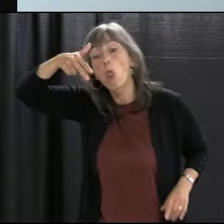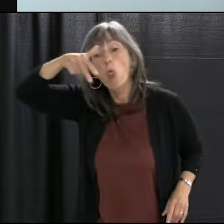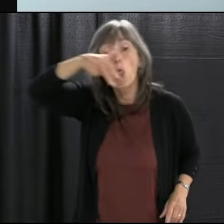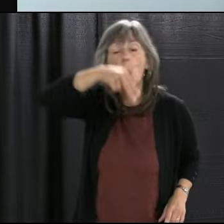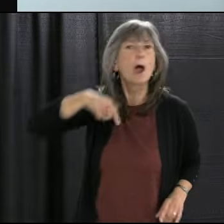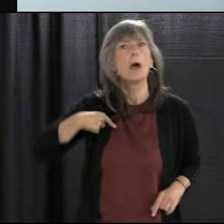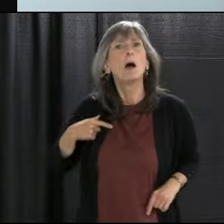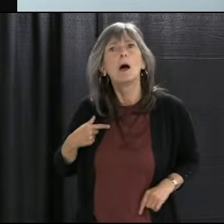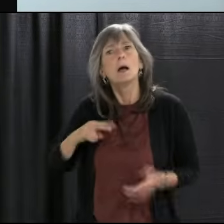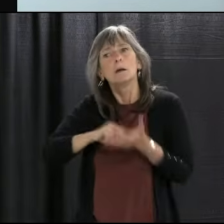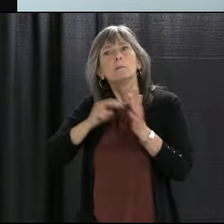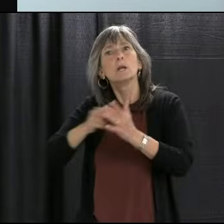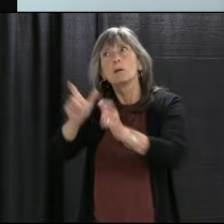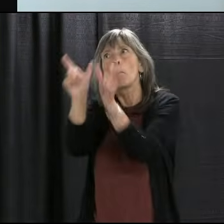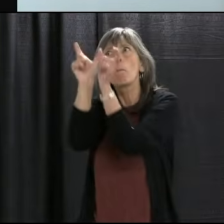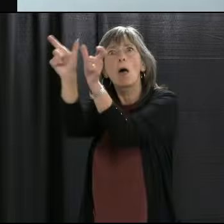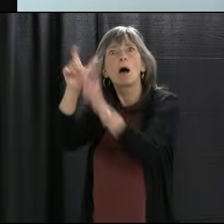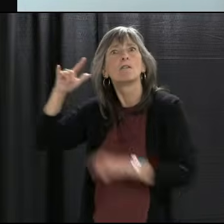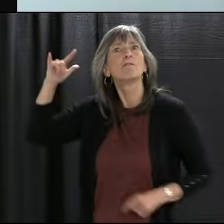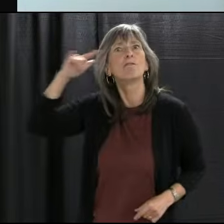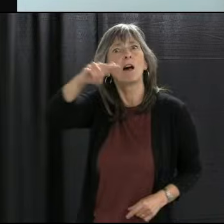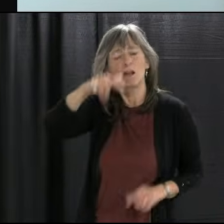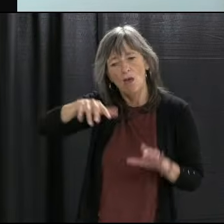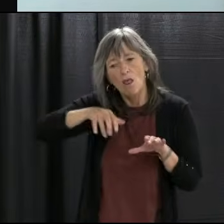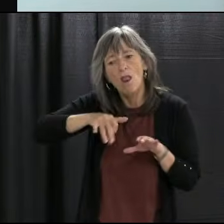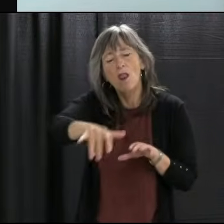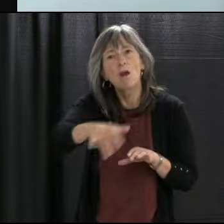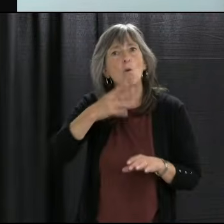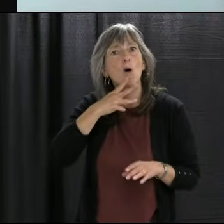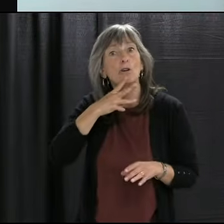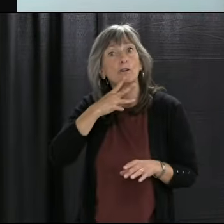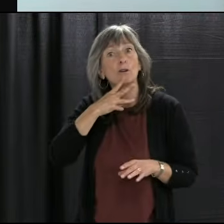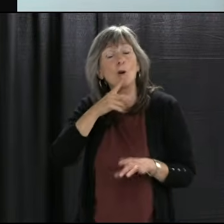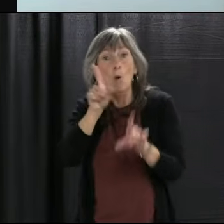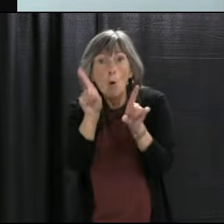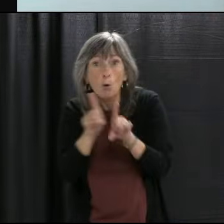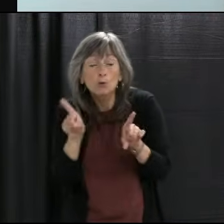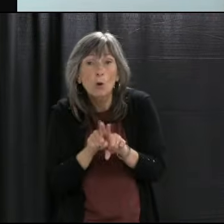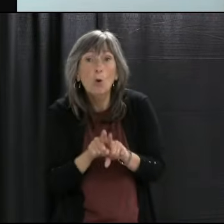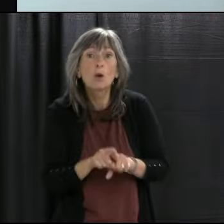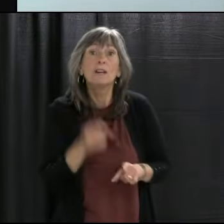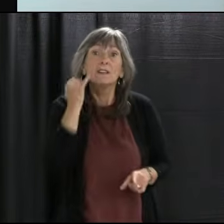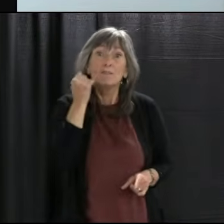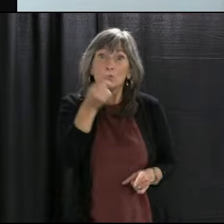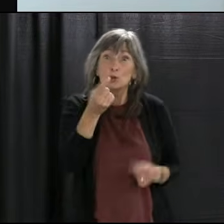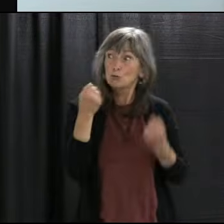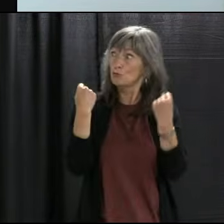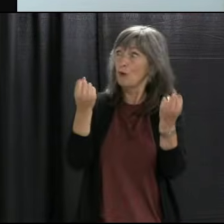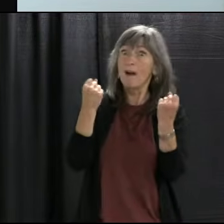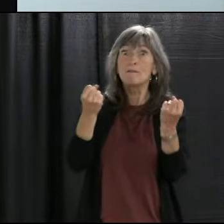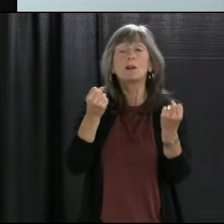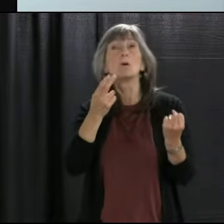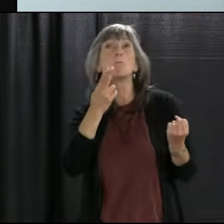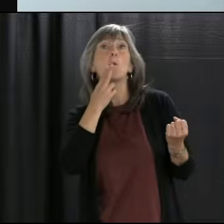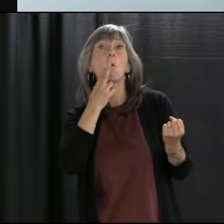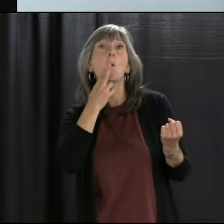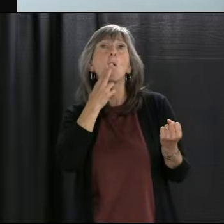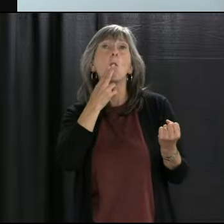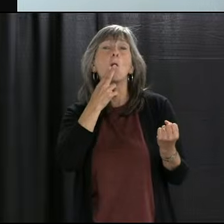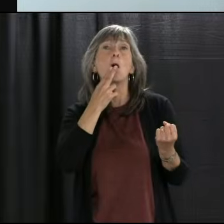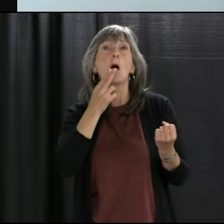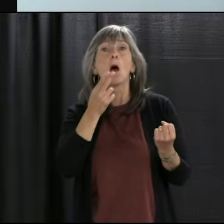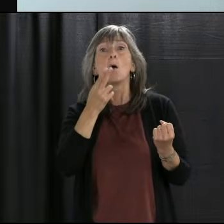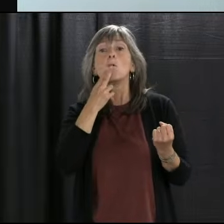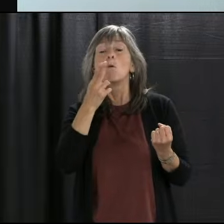media people driving down roads and flicking cigarette butts out of their cars. This is gross negligence and